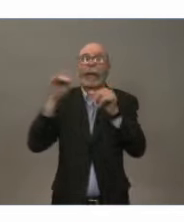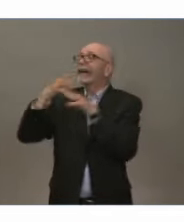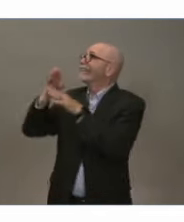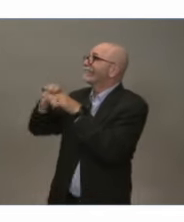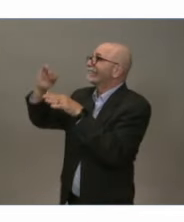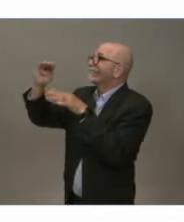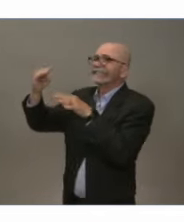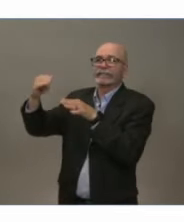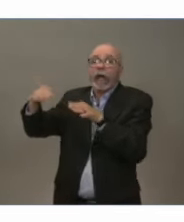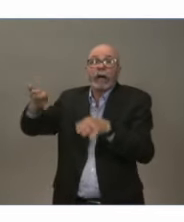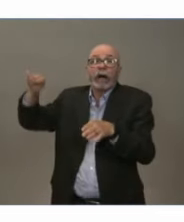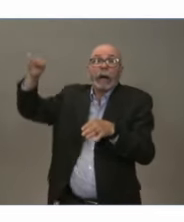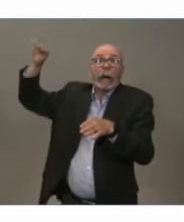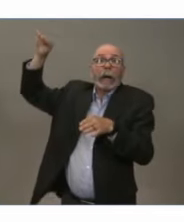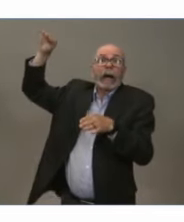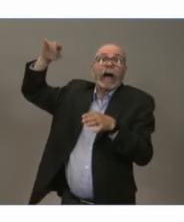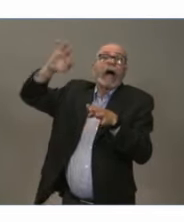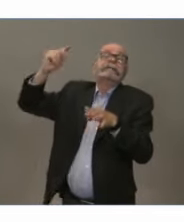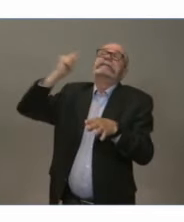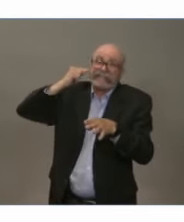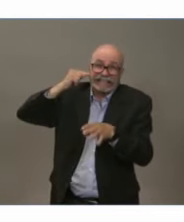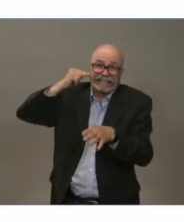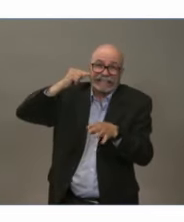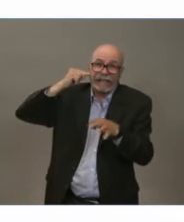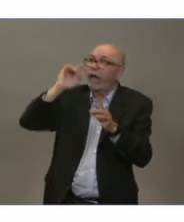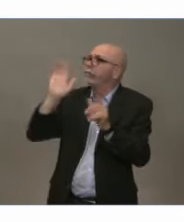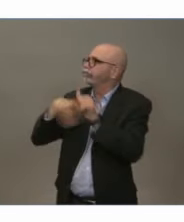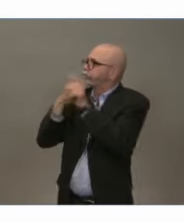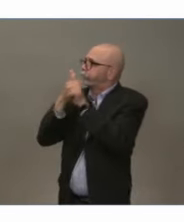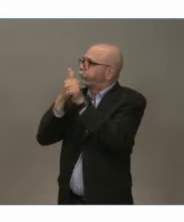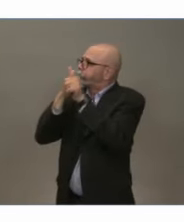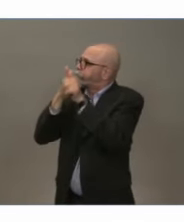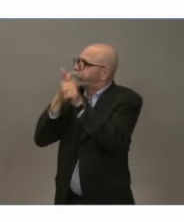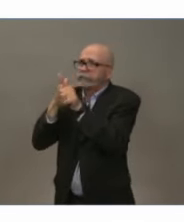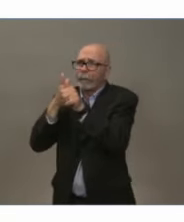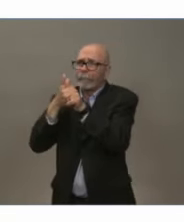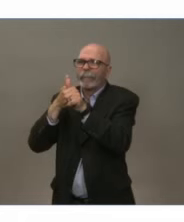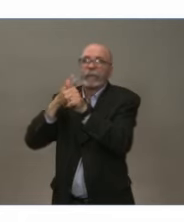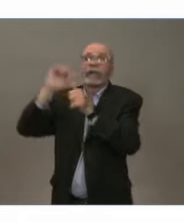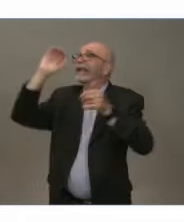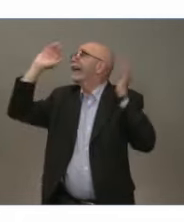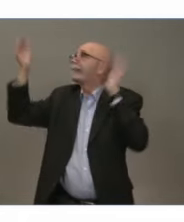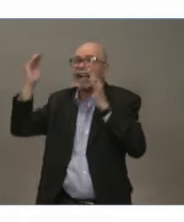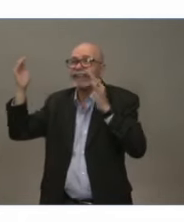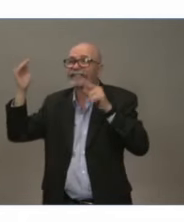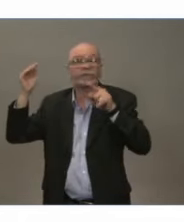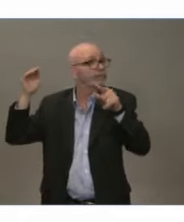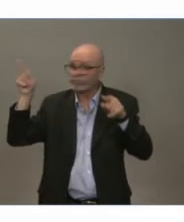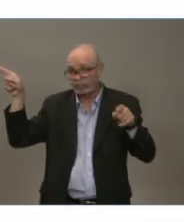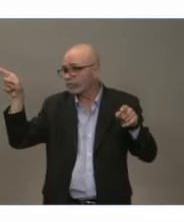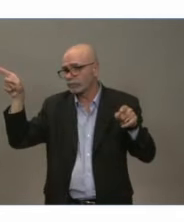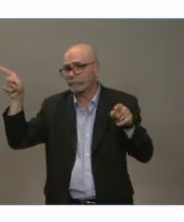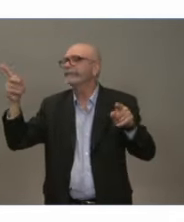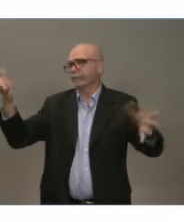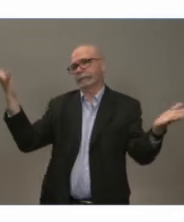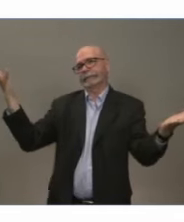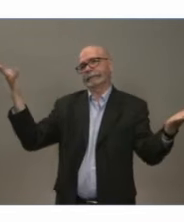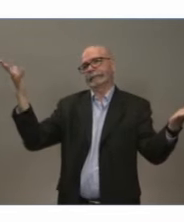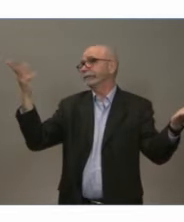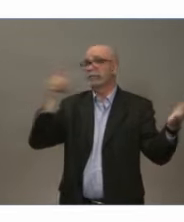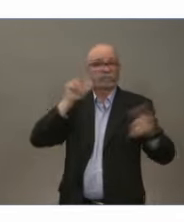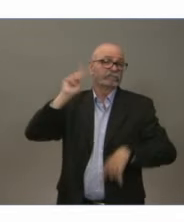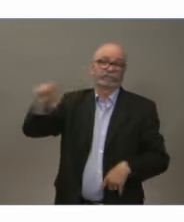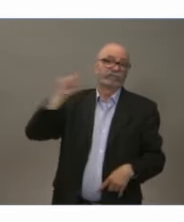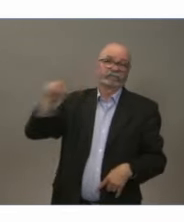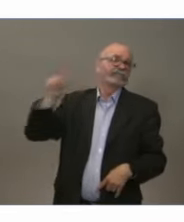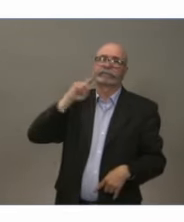good compliance and bad compliance. If we are not following the protocols, our numbers today would be almost double what they